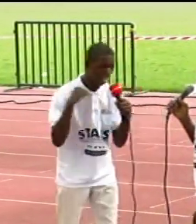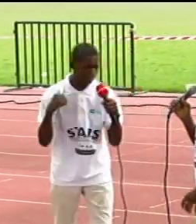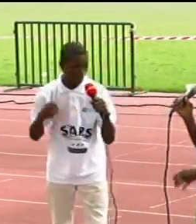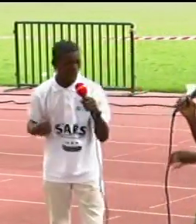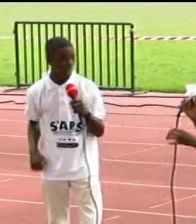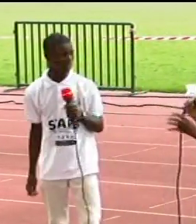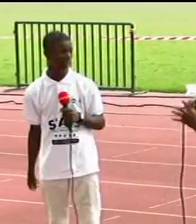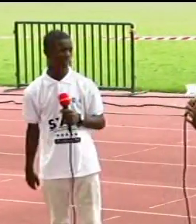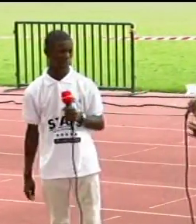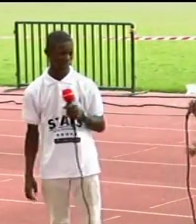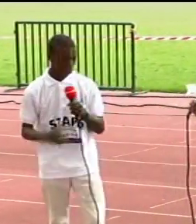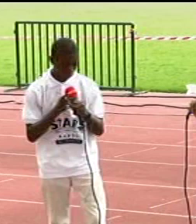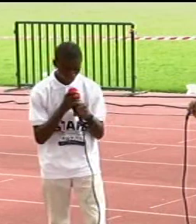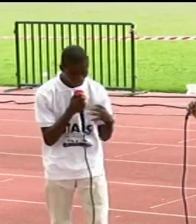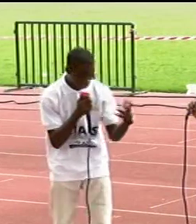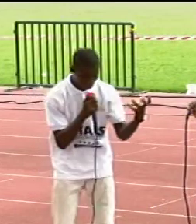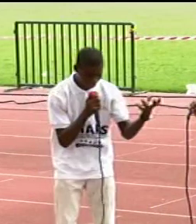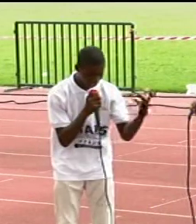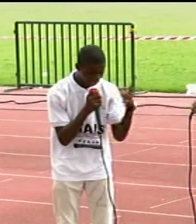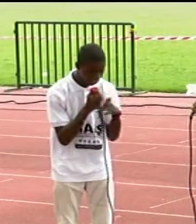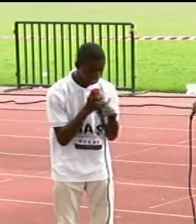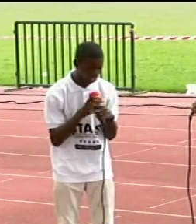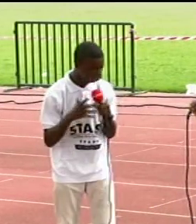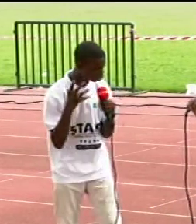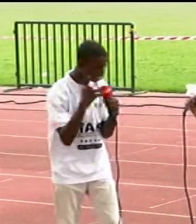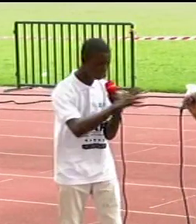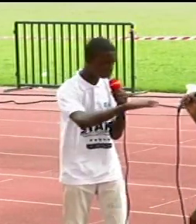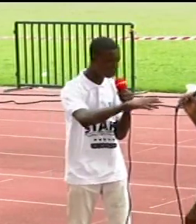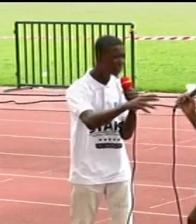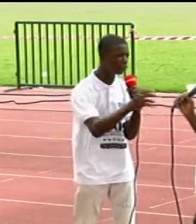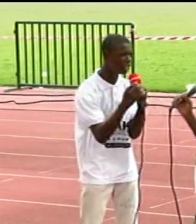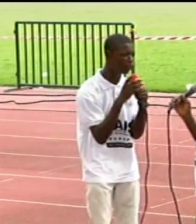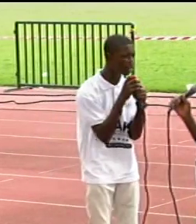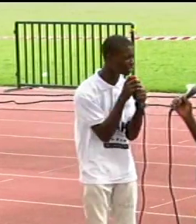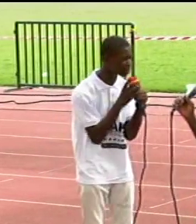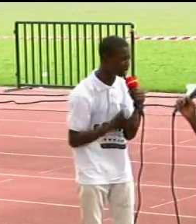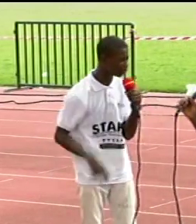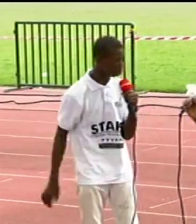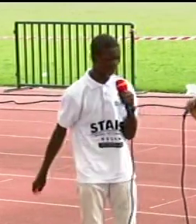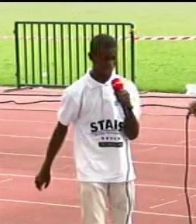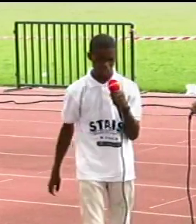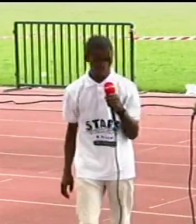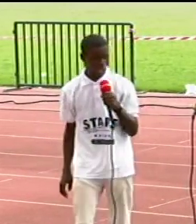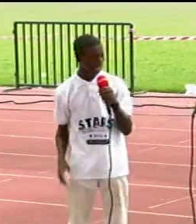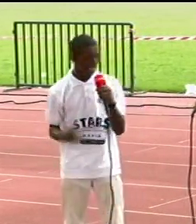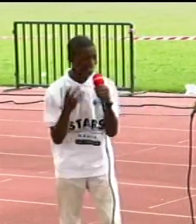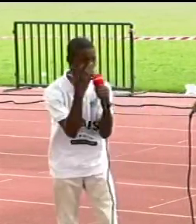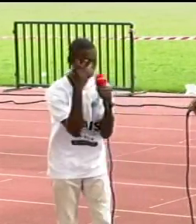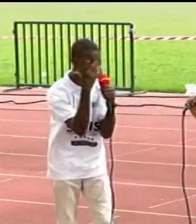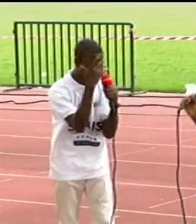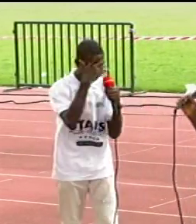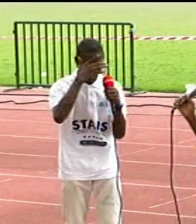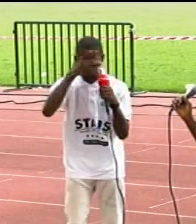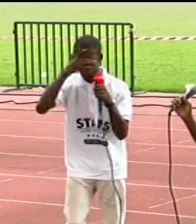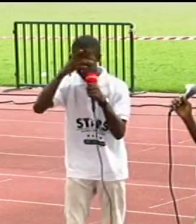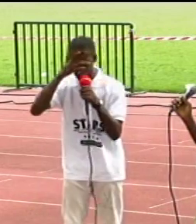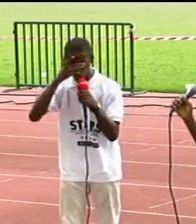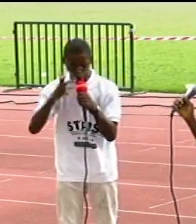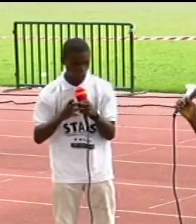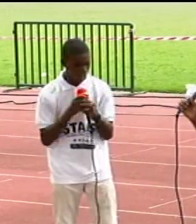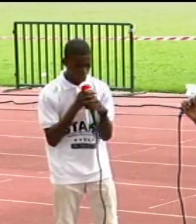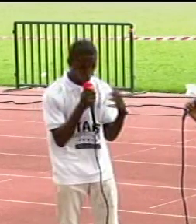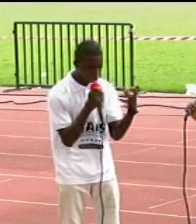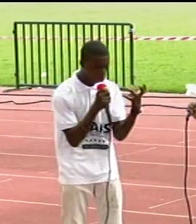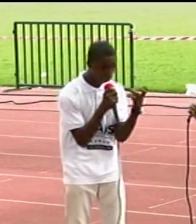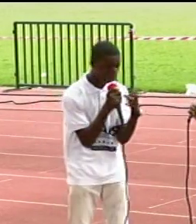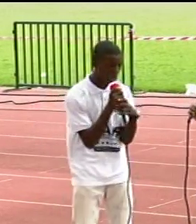is behind bars. Oh, what bars? Bars of sin and addiction. I'm trying to break free, but it seems I'm locked in. I can't see clearly. My vision is